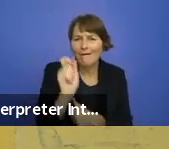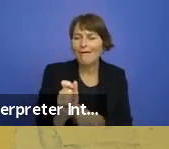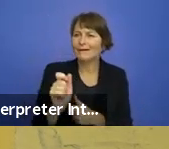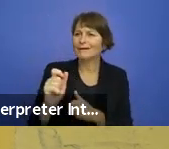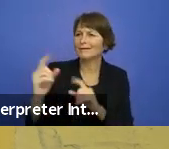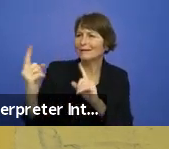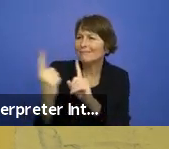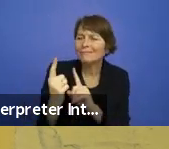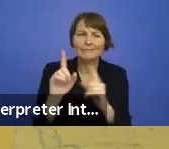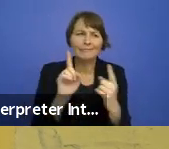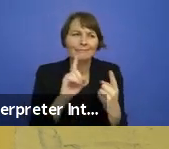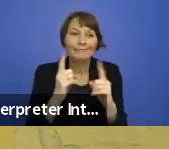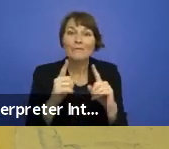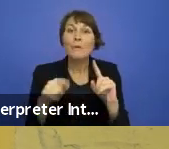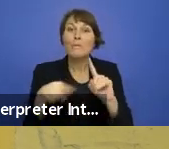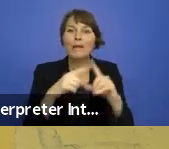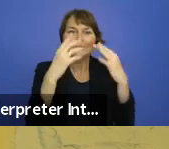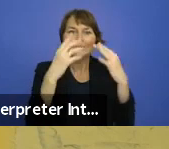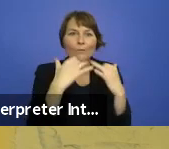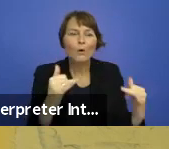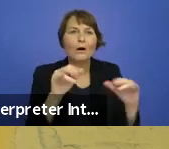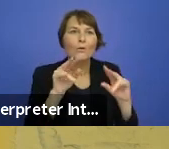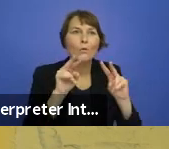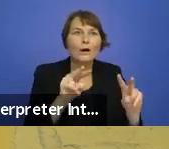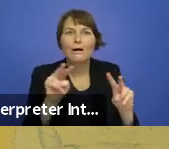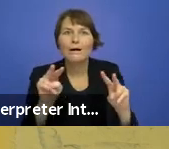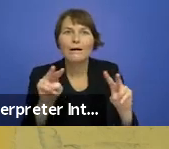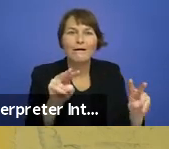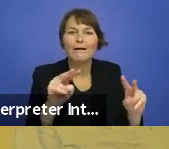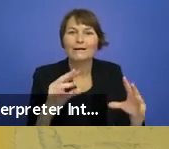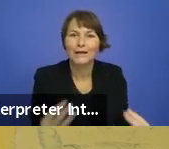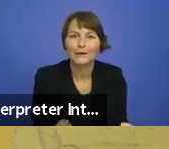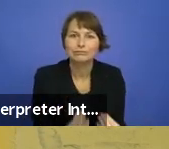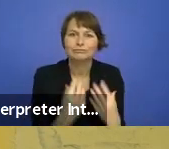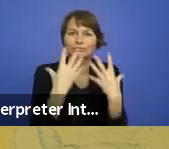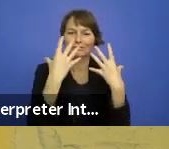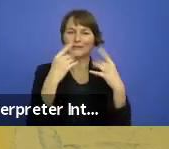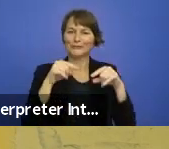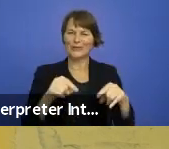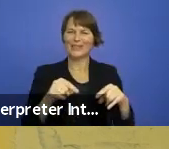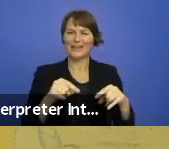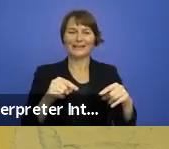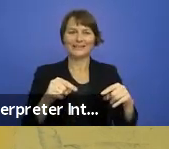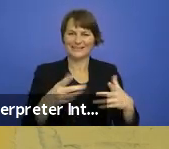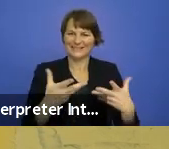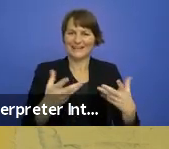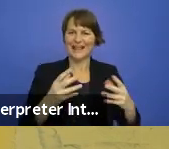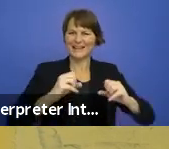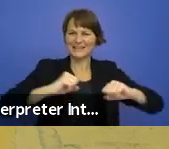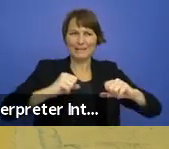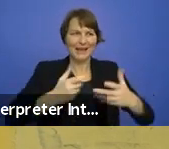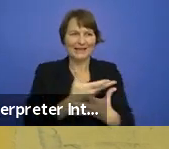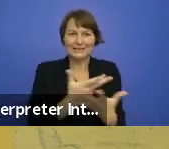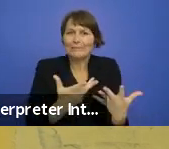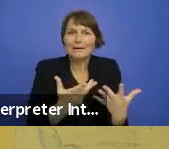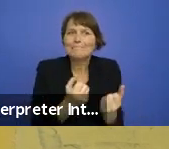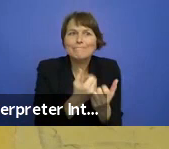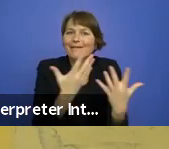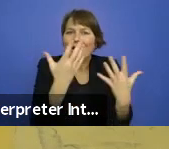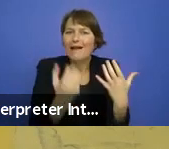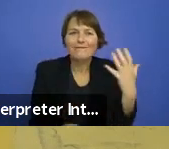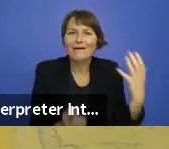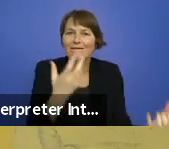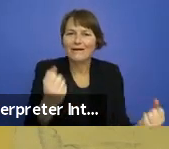Diese gesellschaftlichen Foren, denen unsere Theater einen Raum geben, fehlen teilweise. Unsere